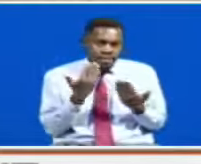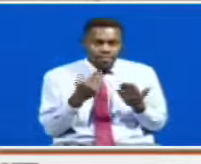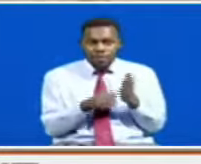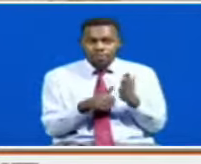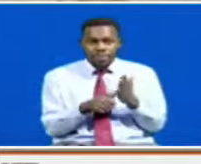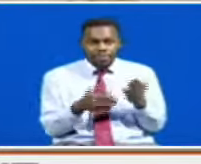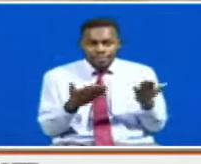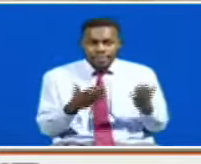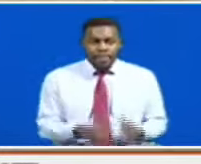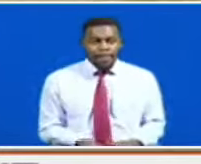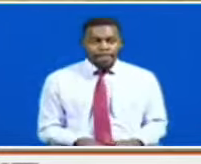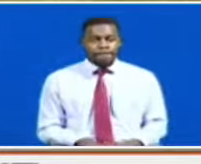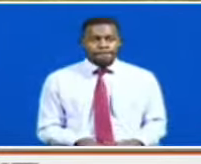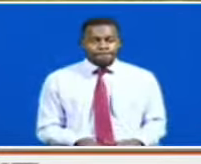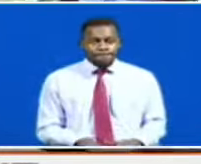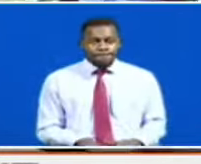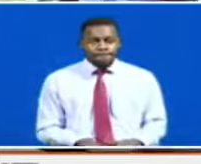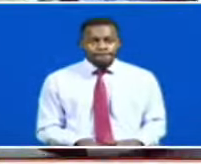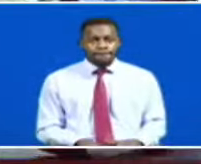KTN News.